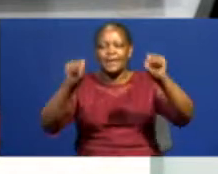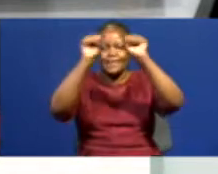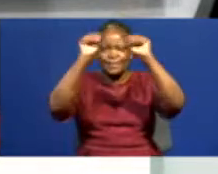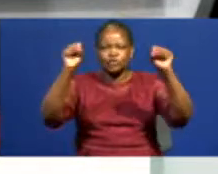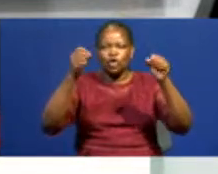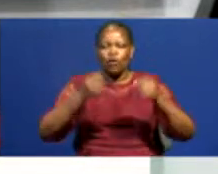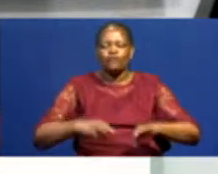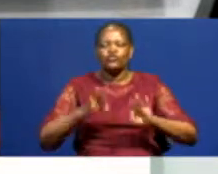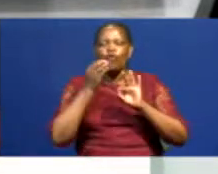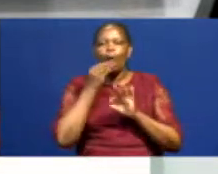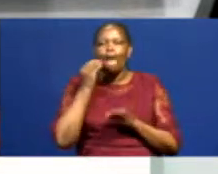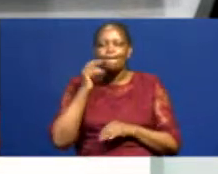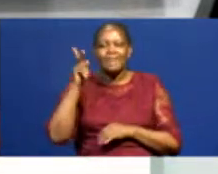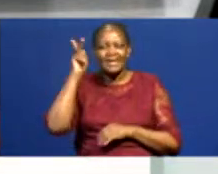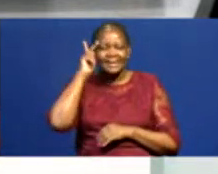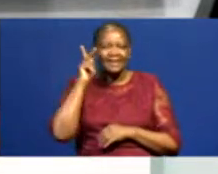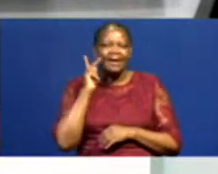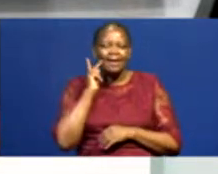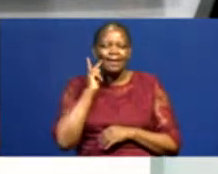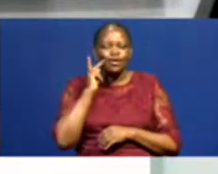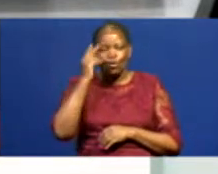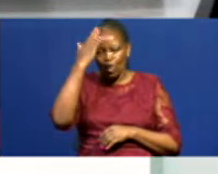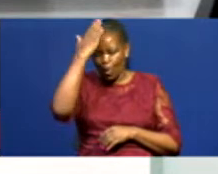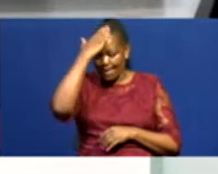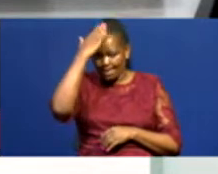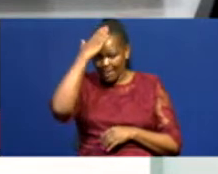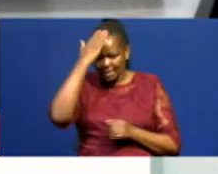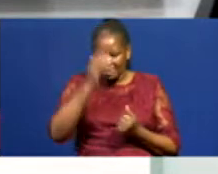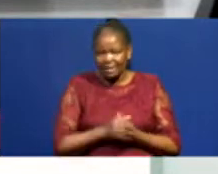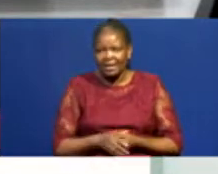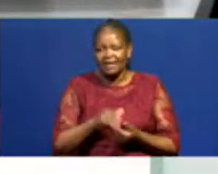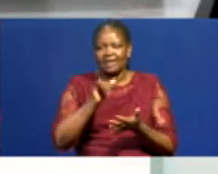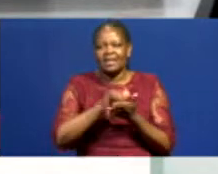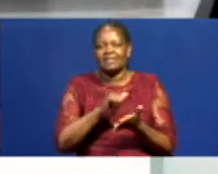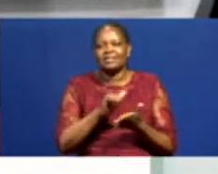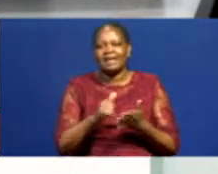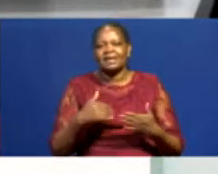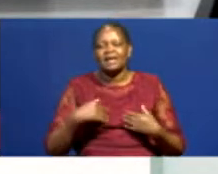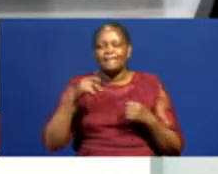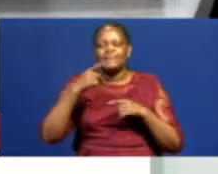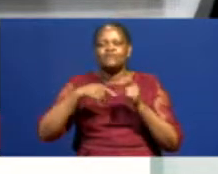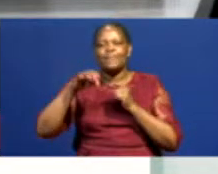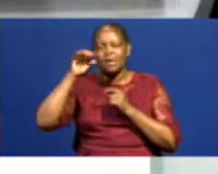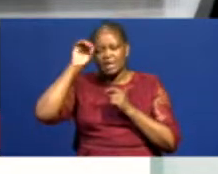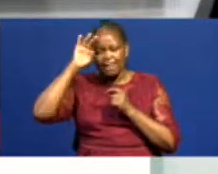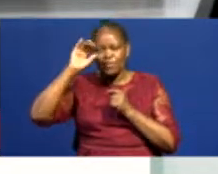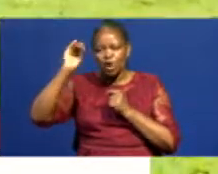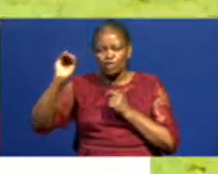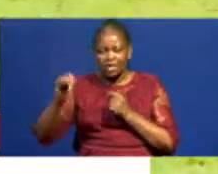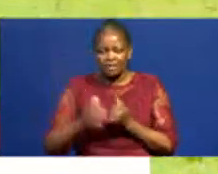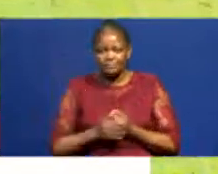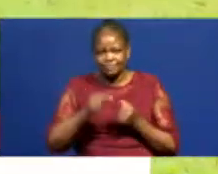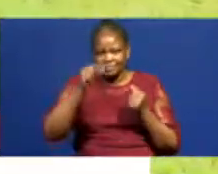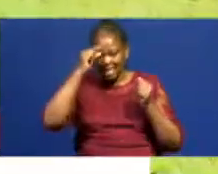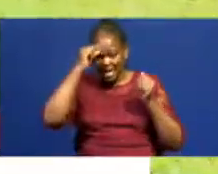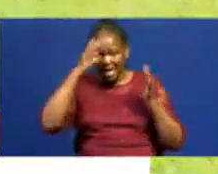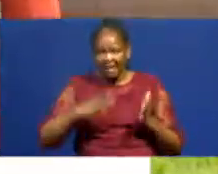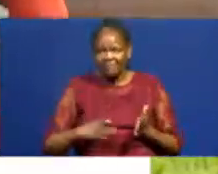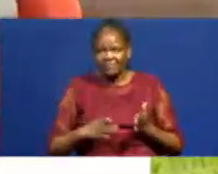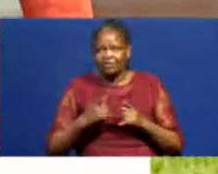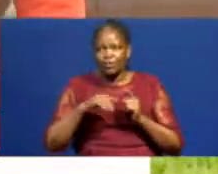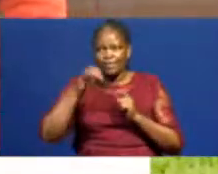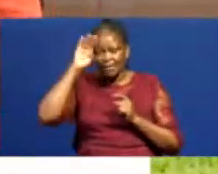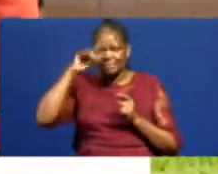official residence in Karen Monday, that was also attended by MPs from Kiambu County, Governor Wamatangi said he had